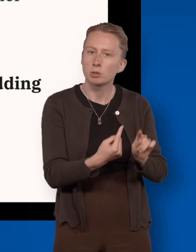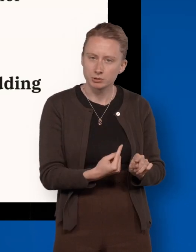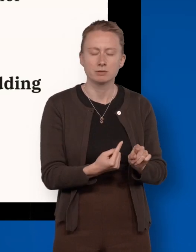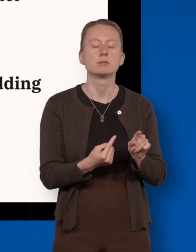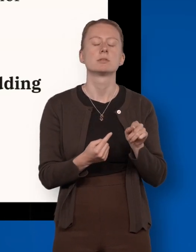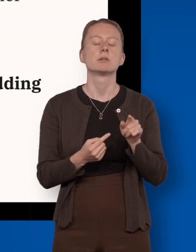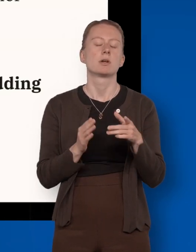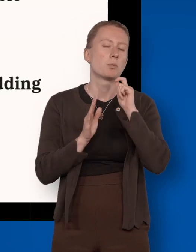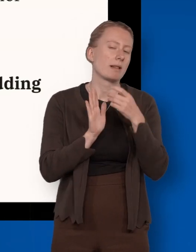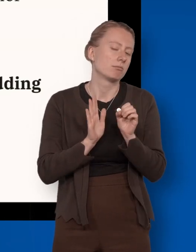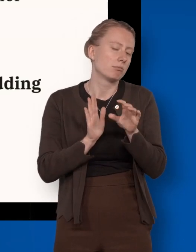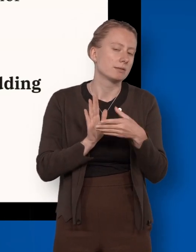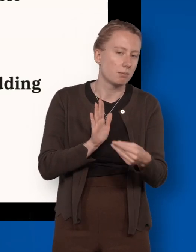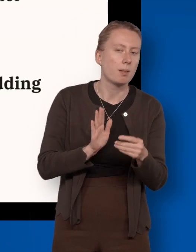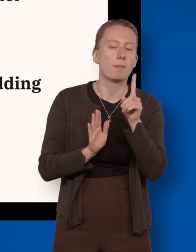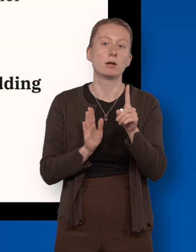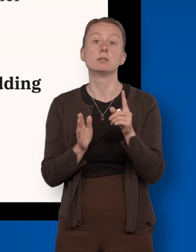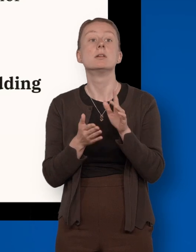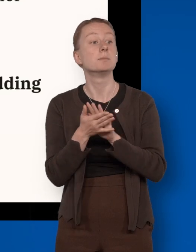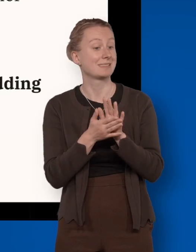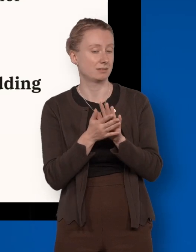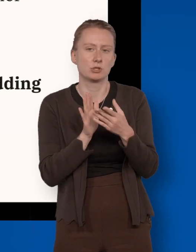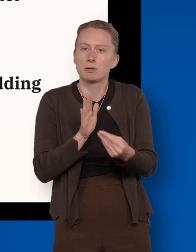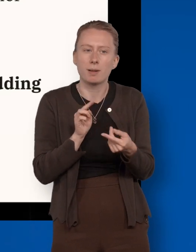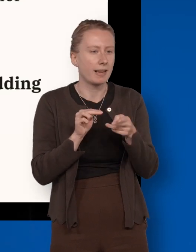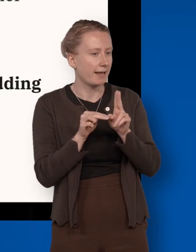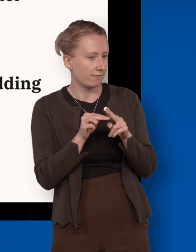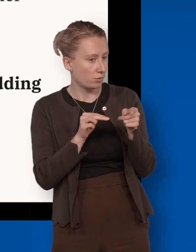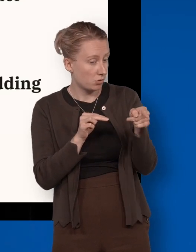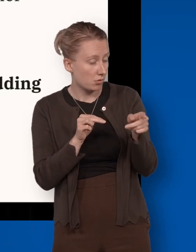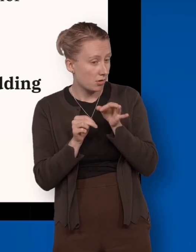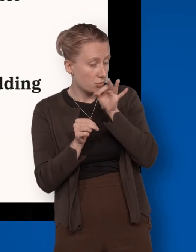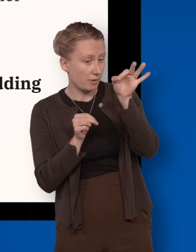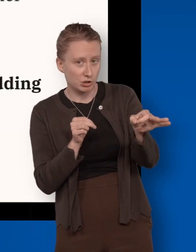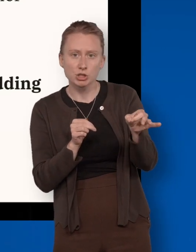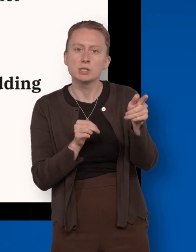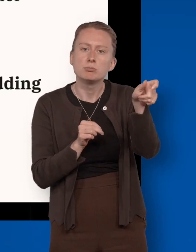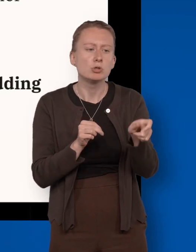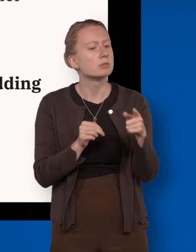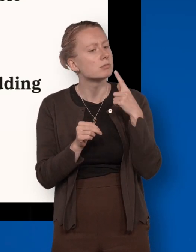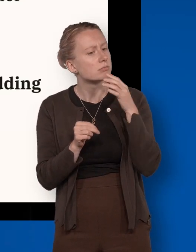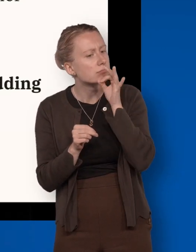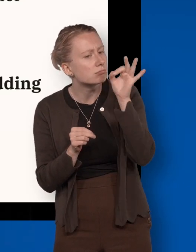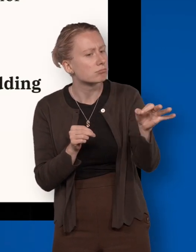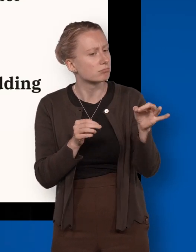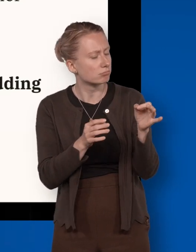you give the opportunity to a survey respondent to write sort of several paragraphs of text in answer